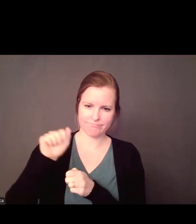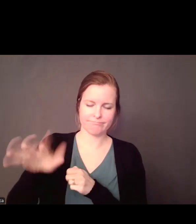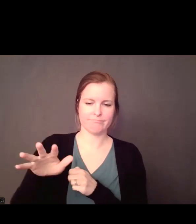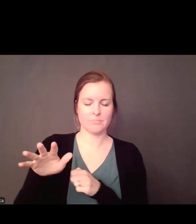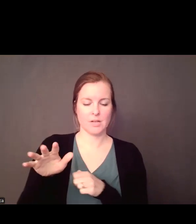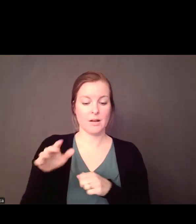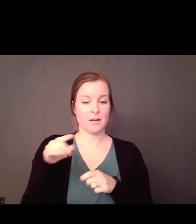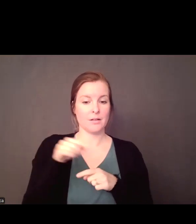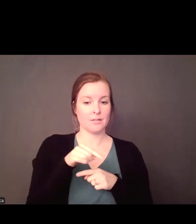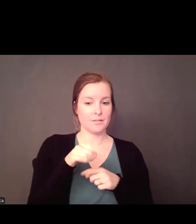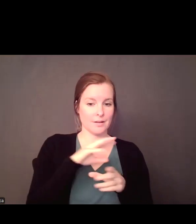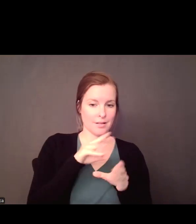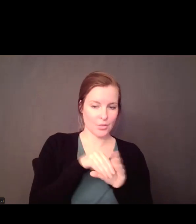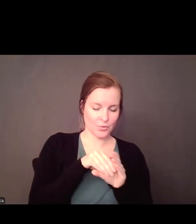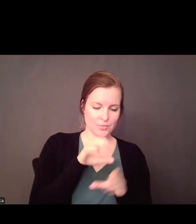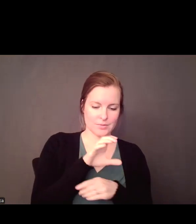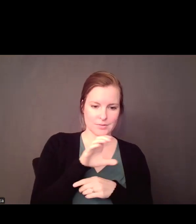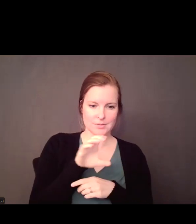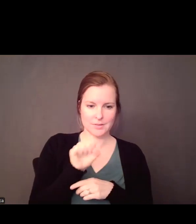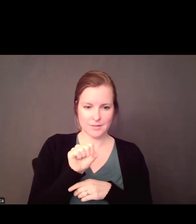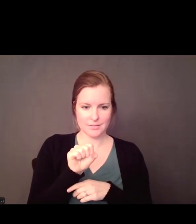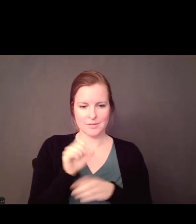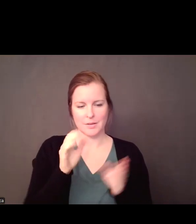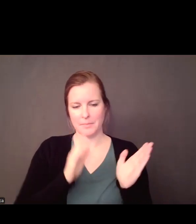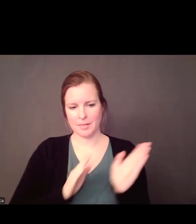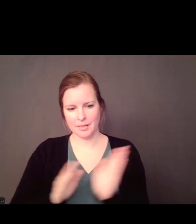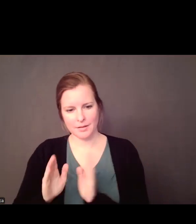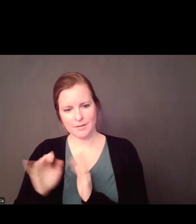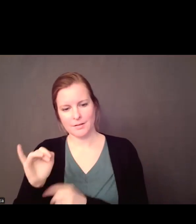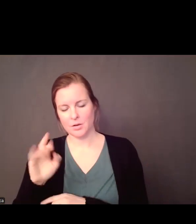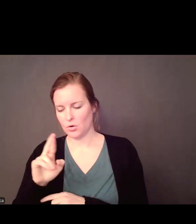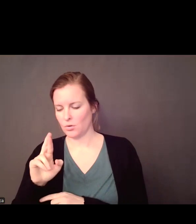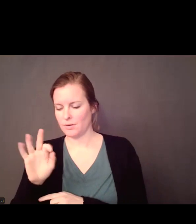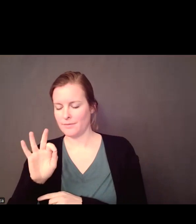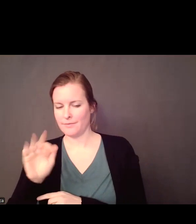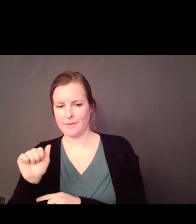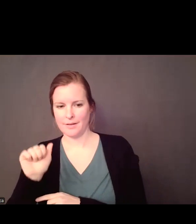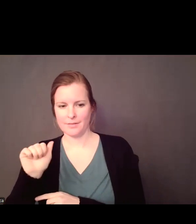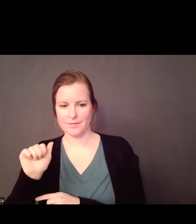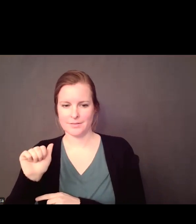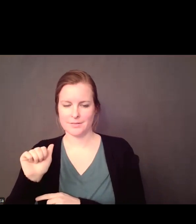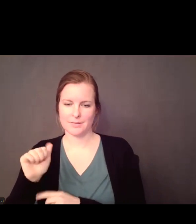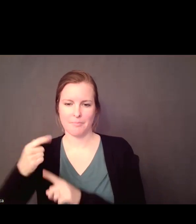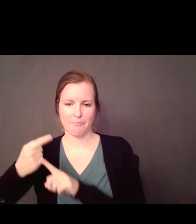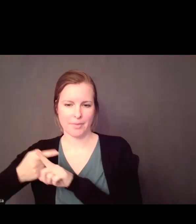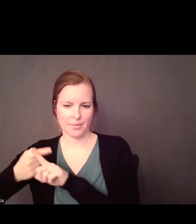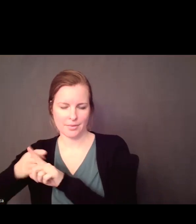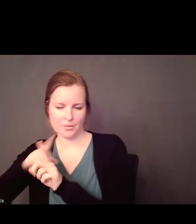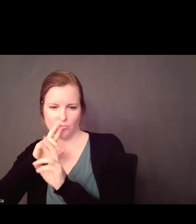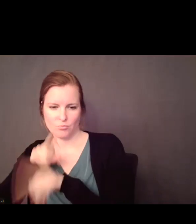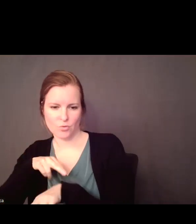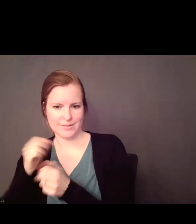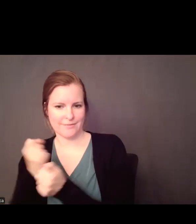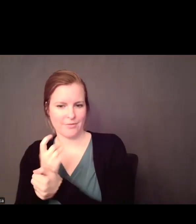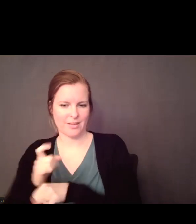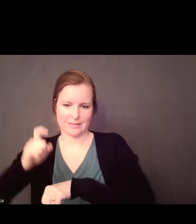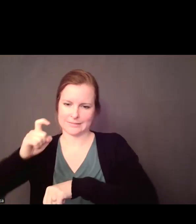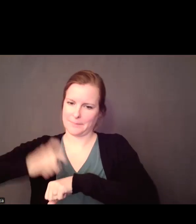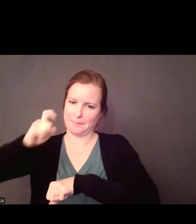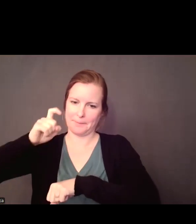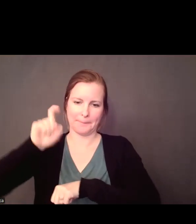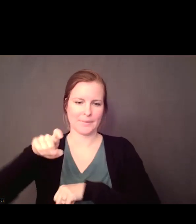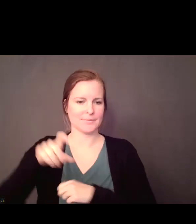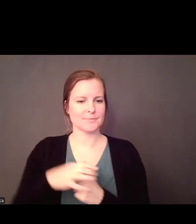plan, their RFAs, and their monthly reports in on a timely manner. Next slide, please.